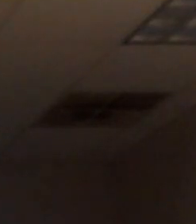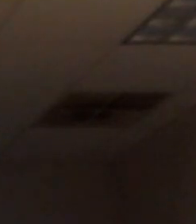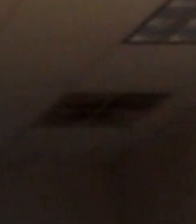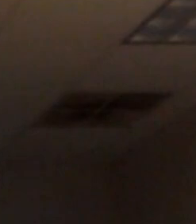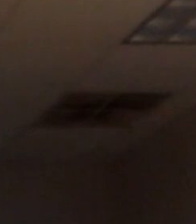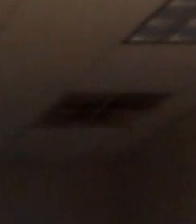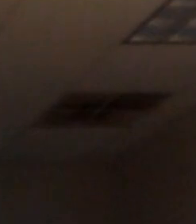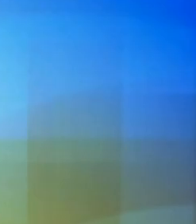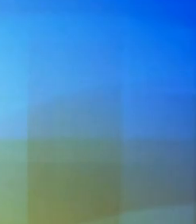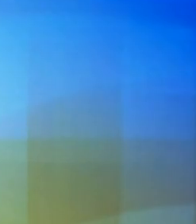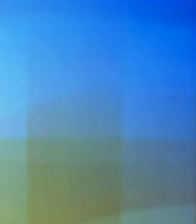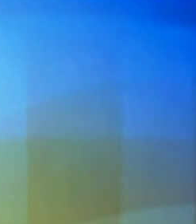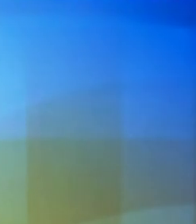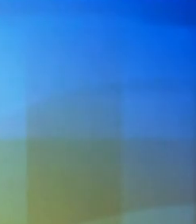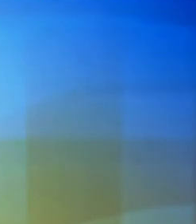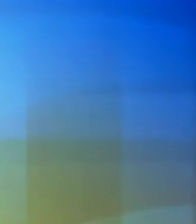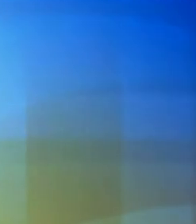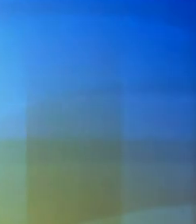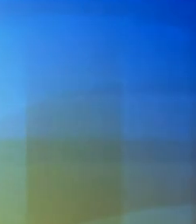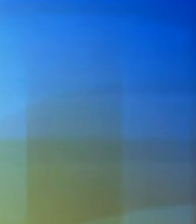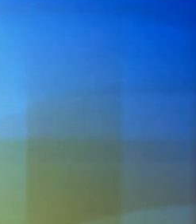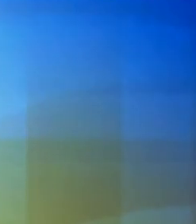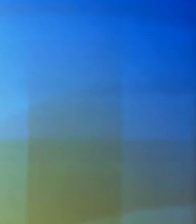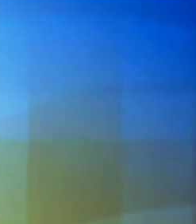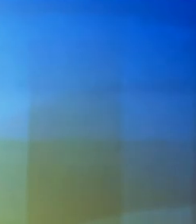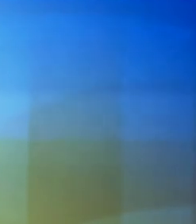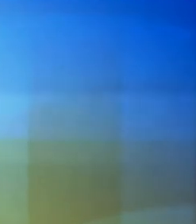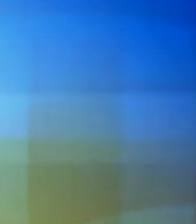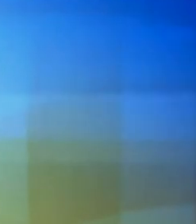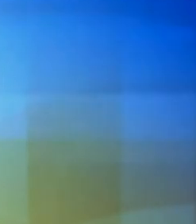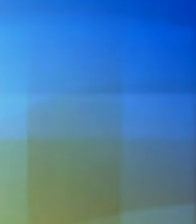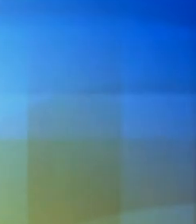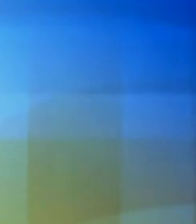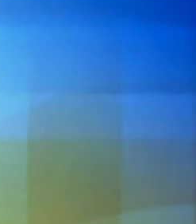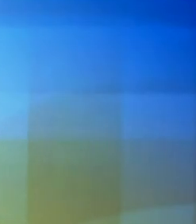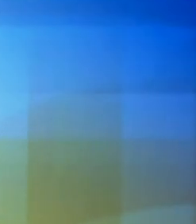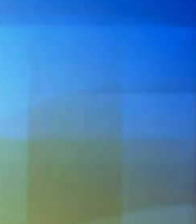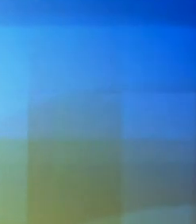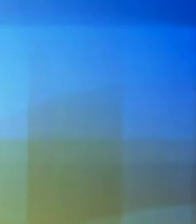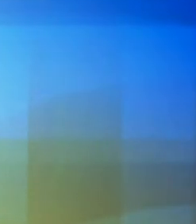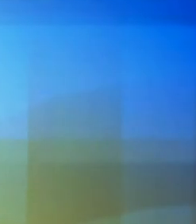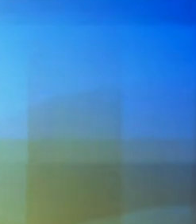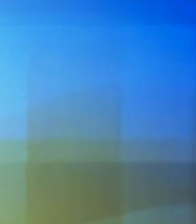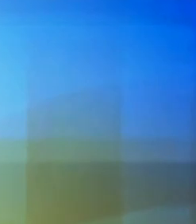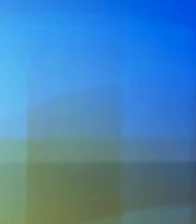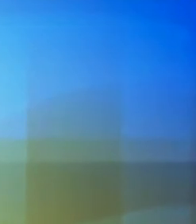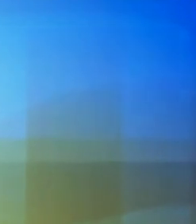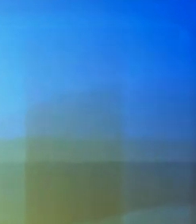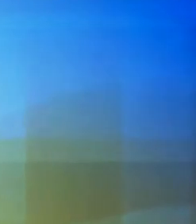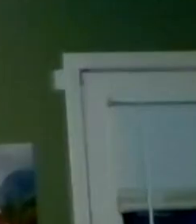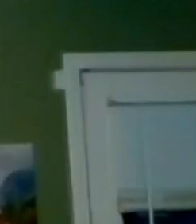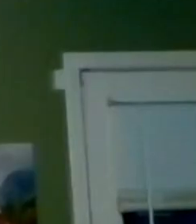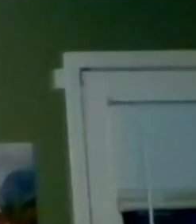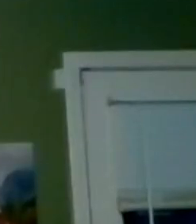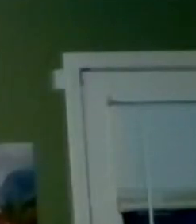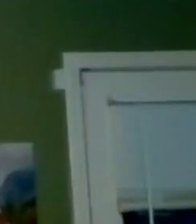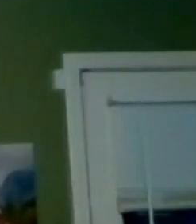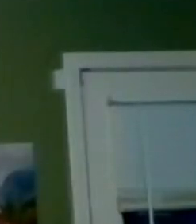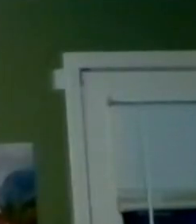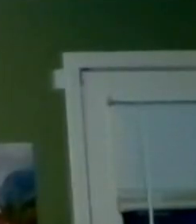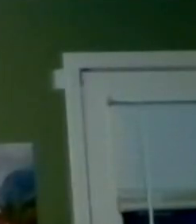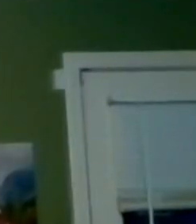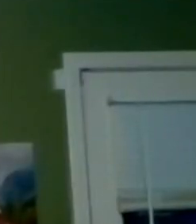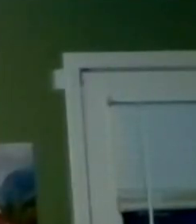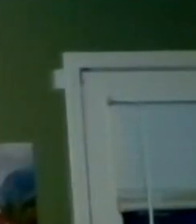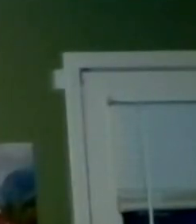push for that. Lawrence, the horses start running at Churchill Downs without a crowd on Saturday. That will be different. First